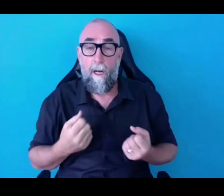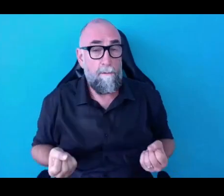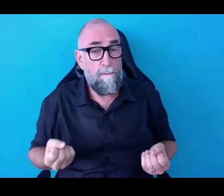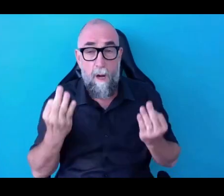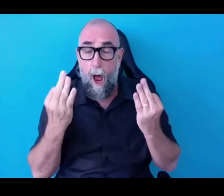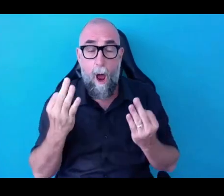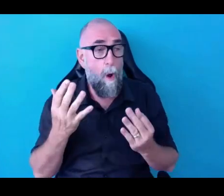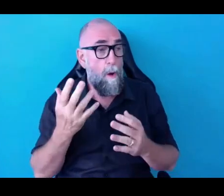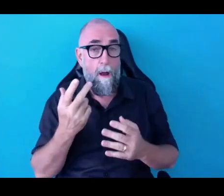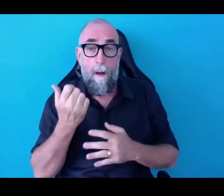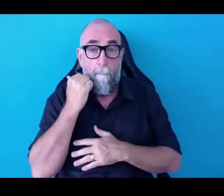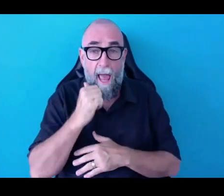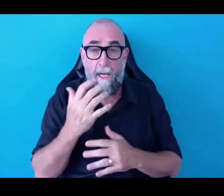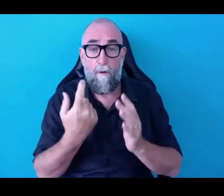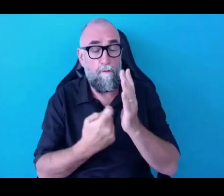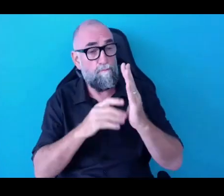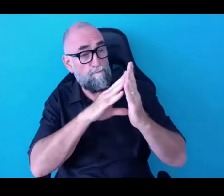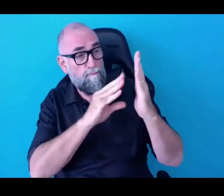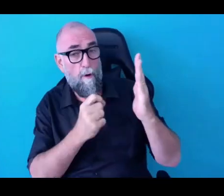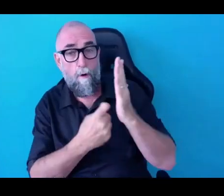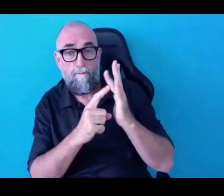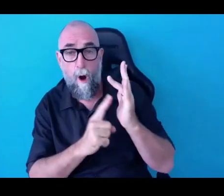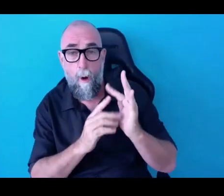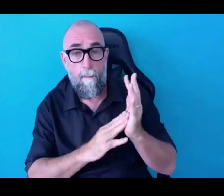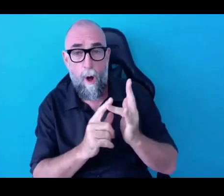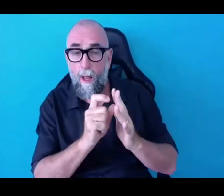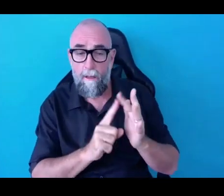opened up a whole new world of possibilities. I realised that there